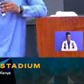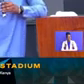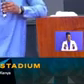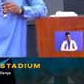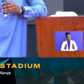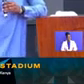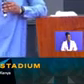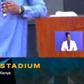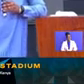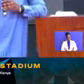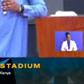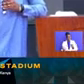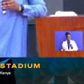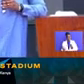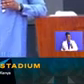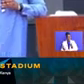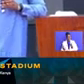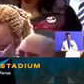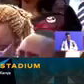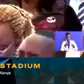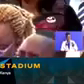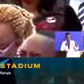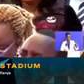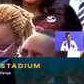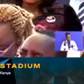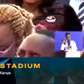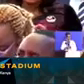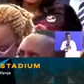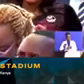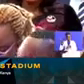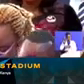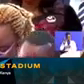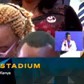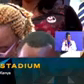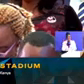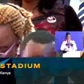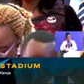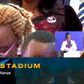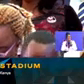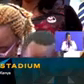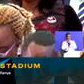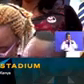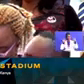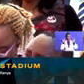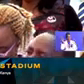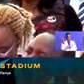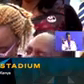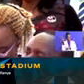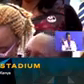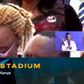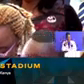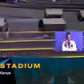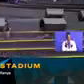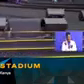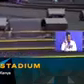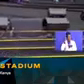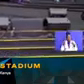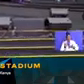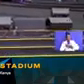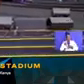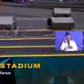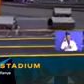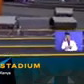if somebody come out of a region today and become a president of Kenya it will shock